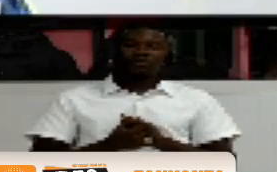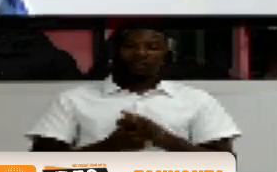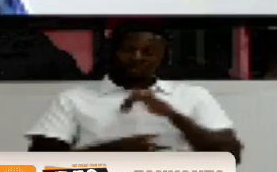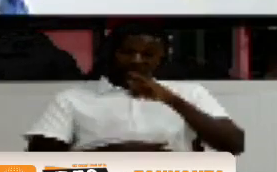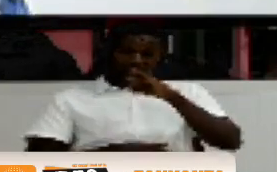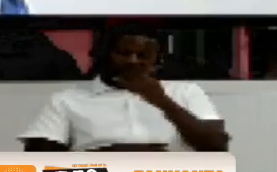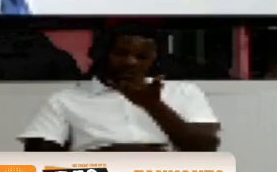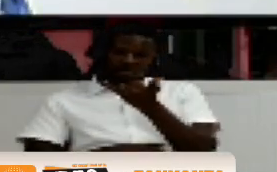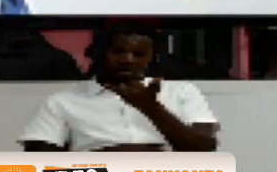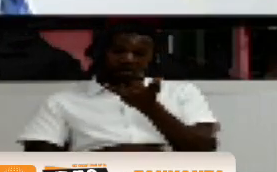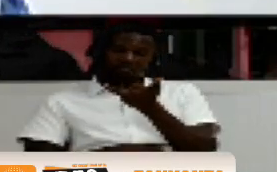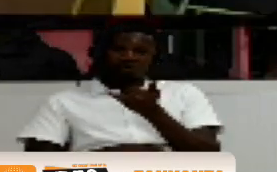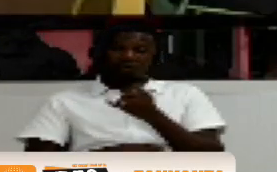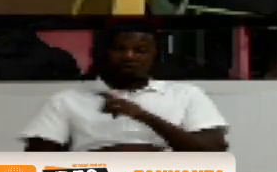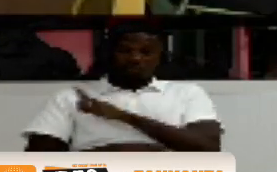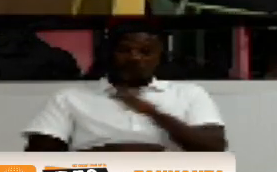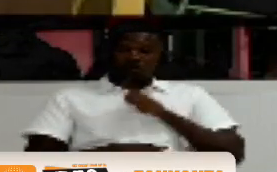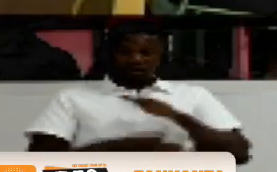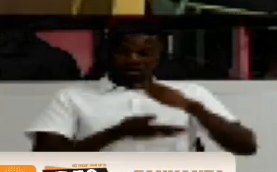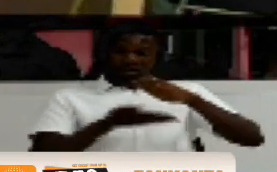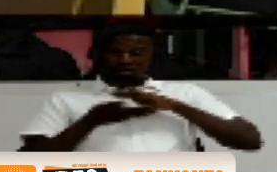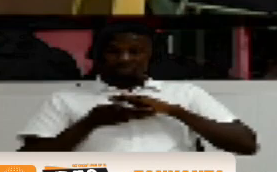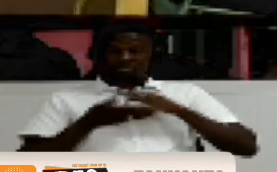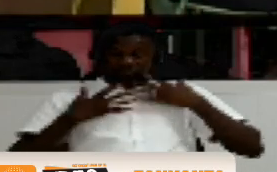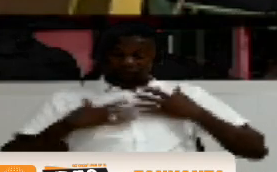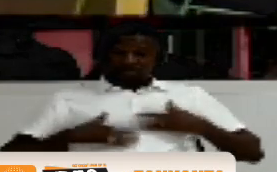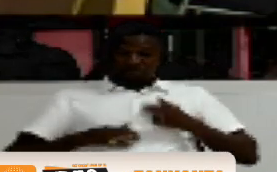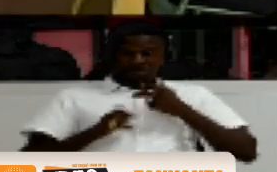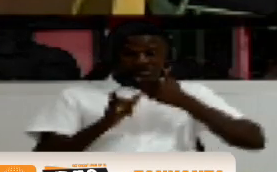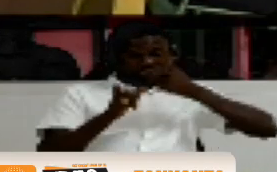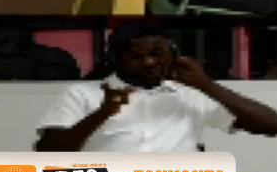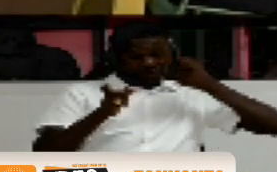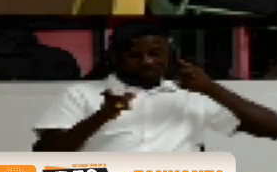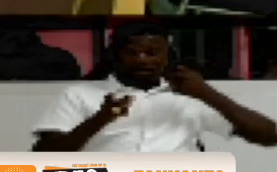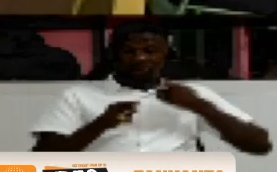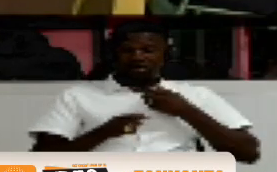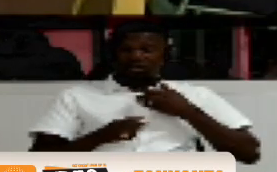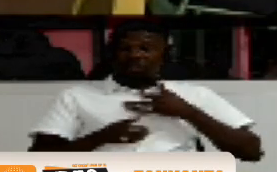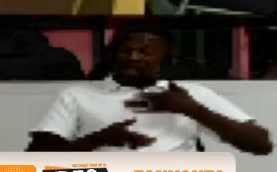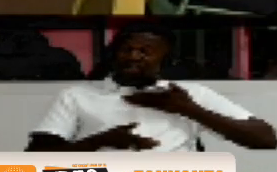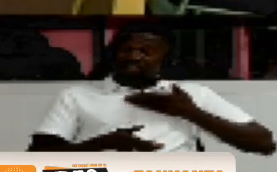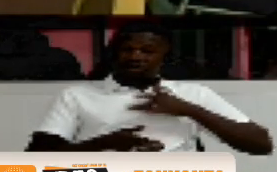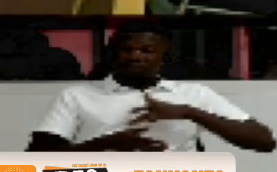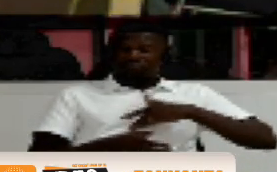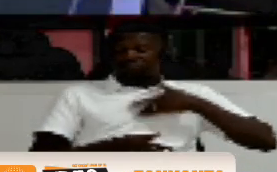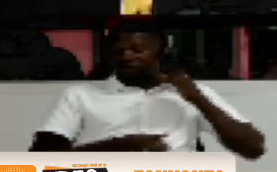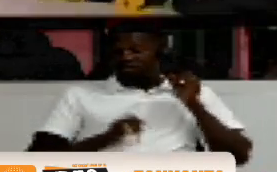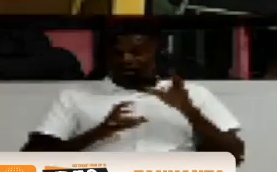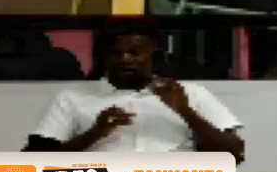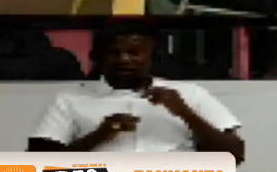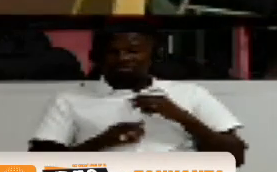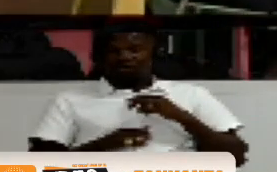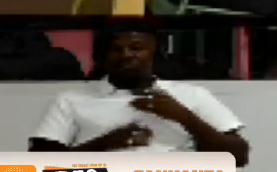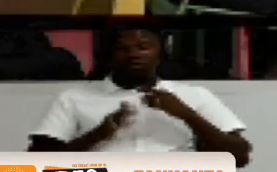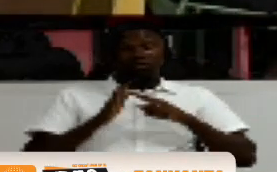Yes, we receive the physical bullets, endure pain, lose lives,